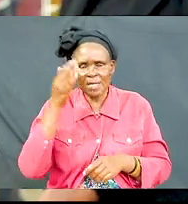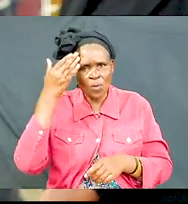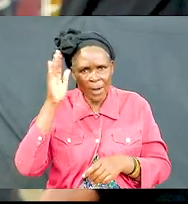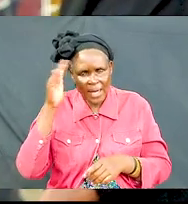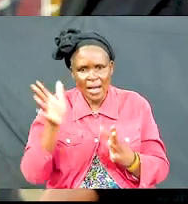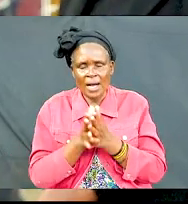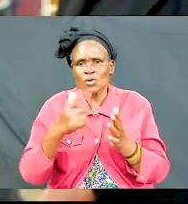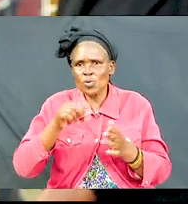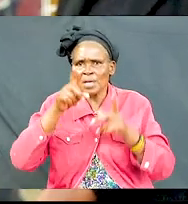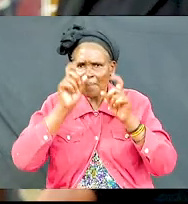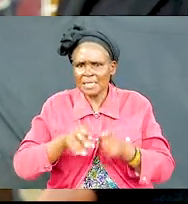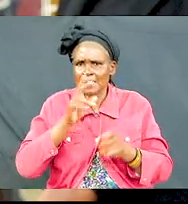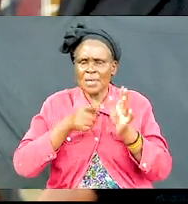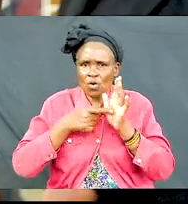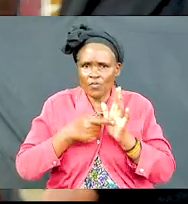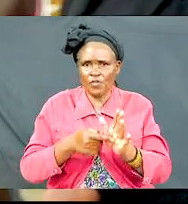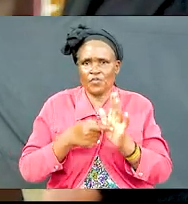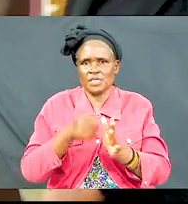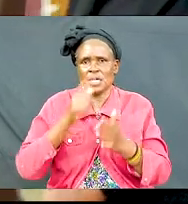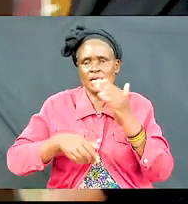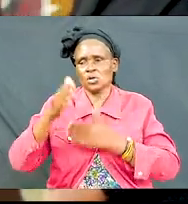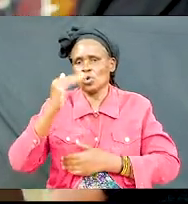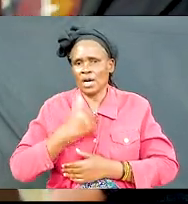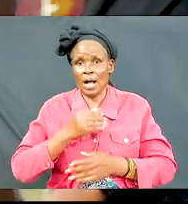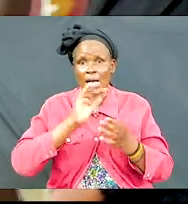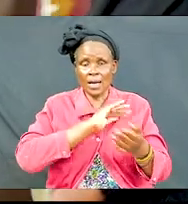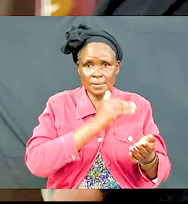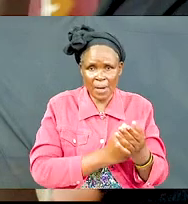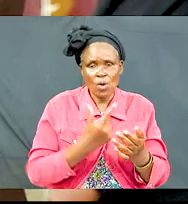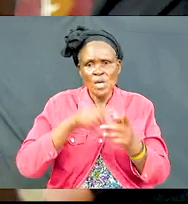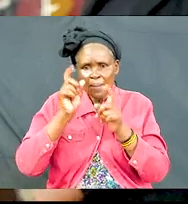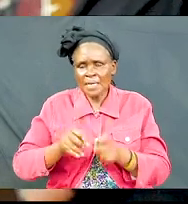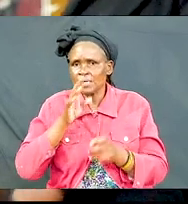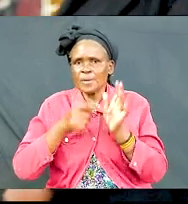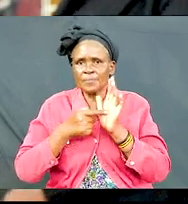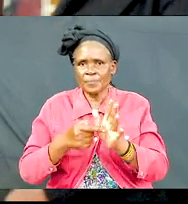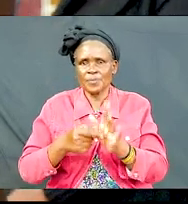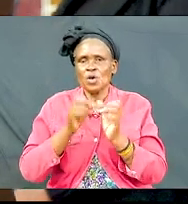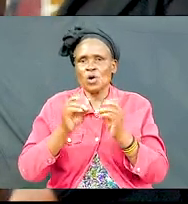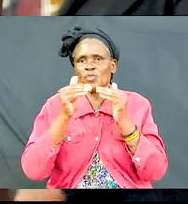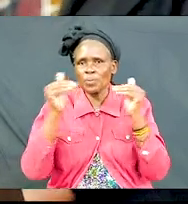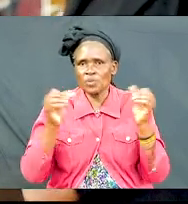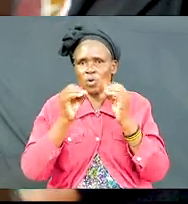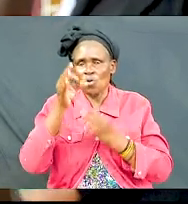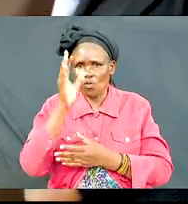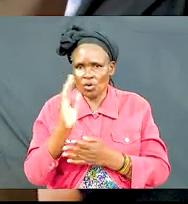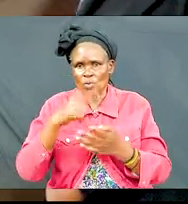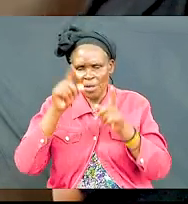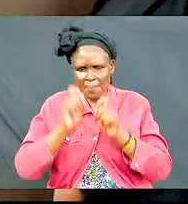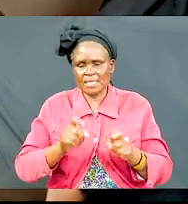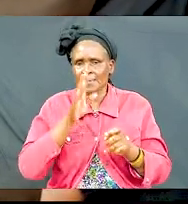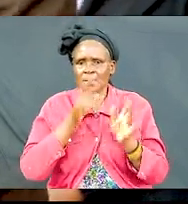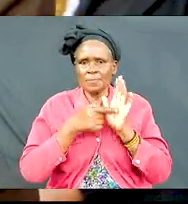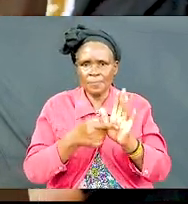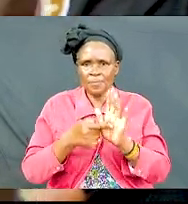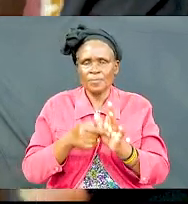we must be convinced that God has power. We must be convinced of the proximity of God. We must be convinced of